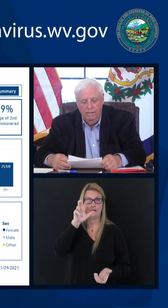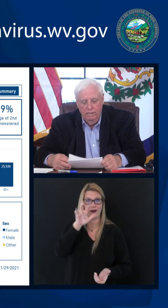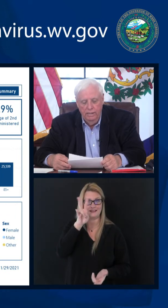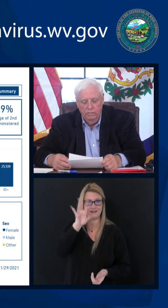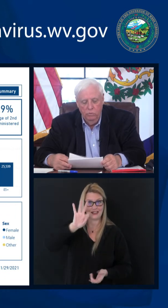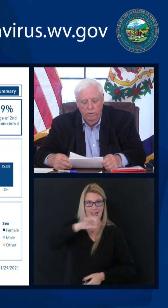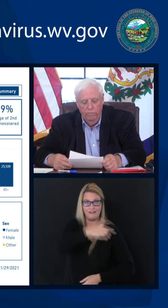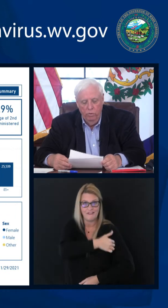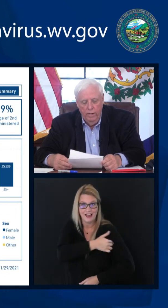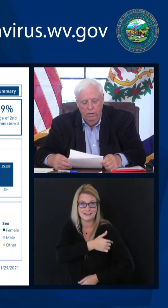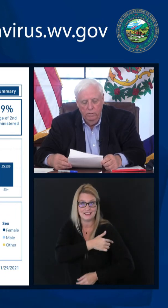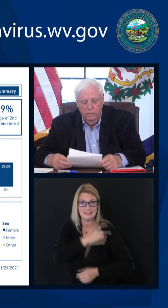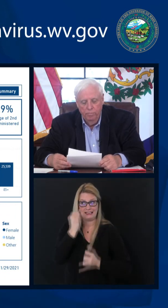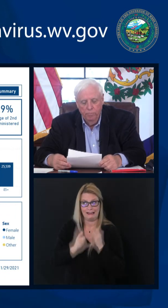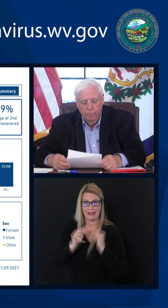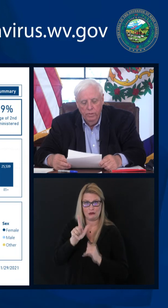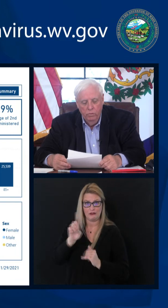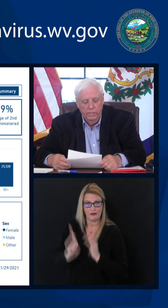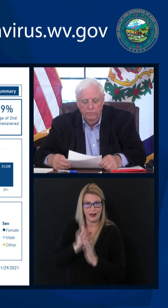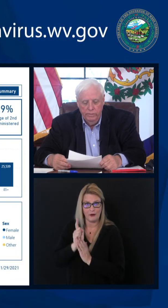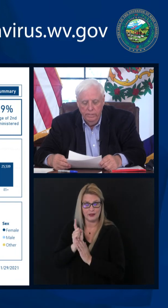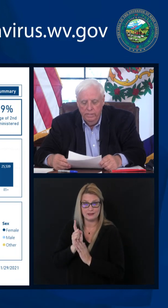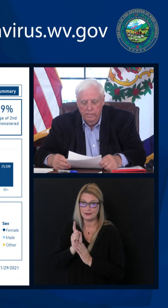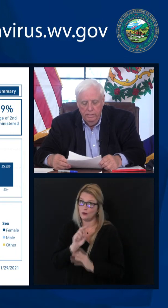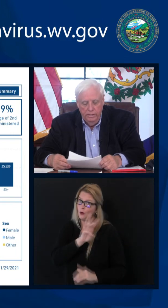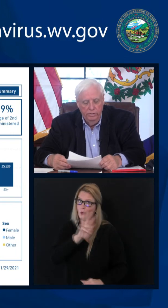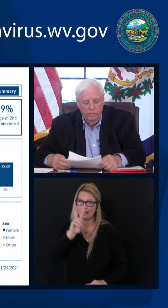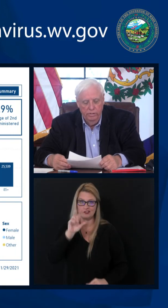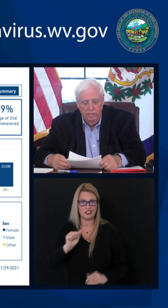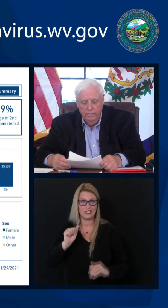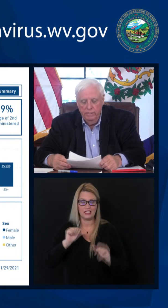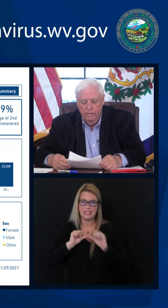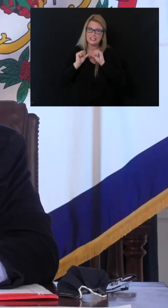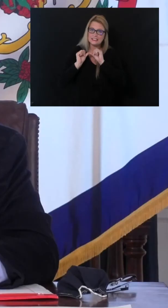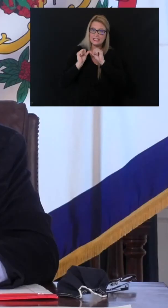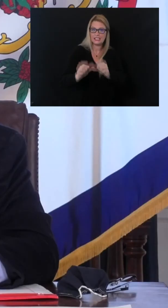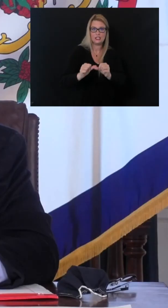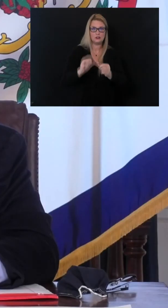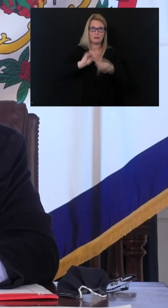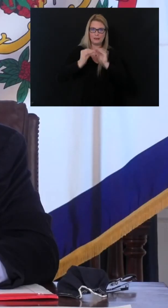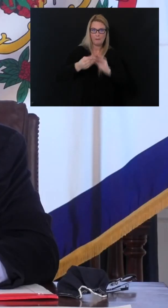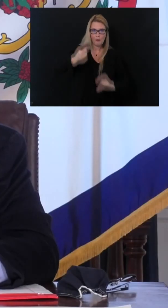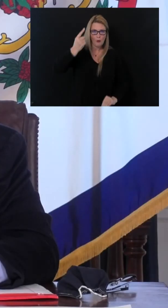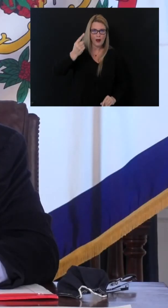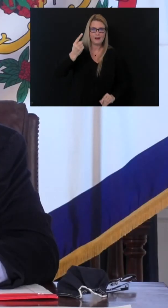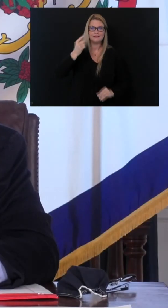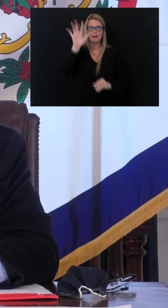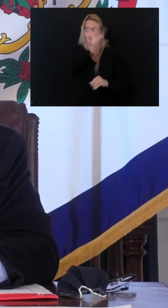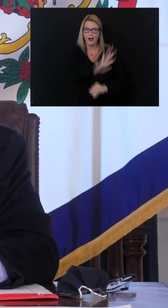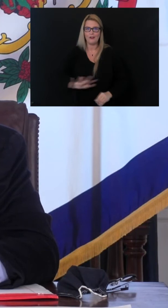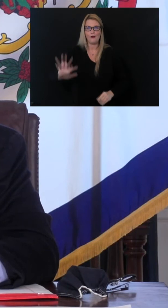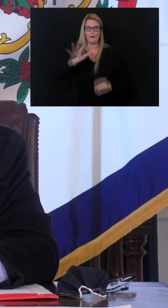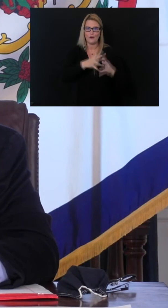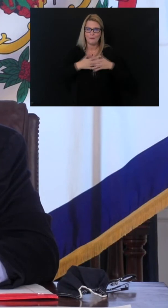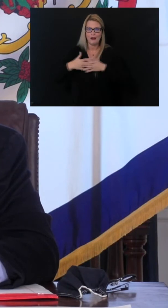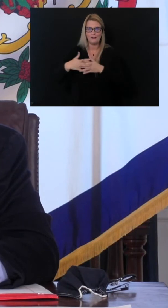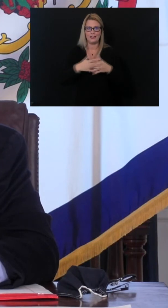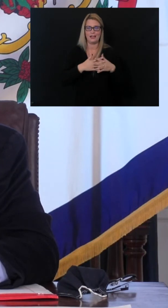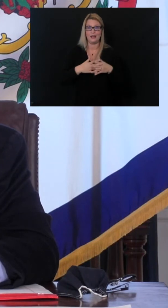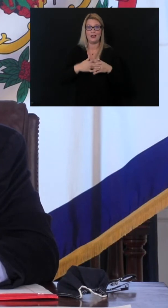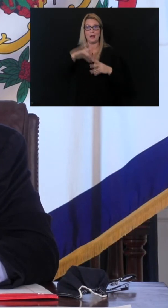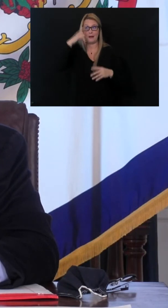15,379 in the last 24 hours. West Virginia continues to lead the nation because of our partners at the